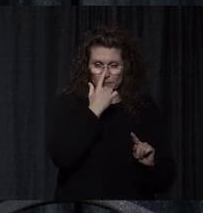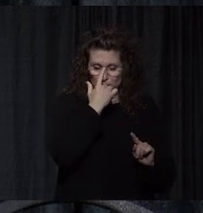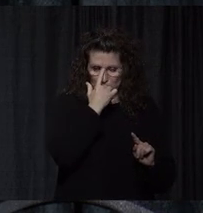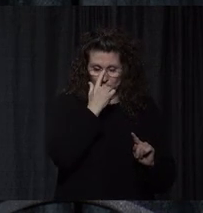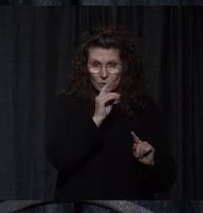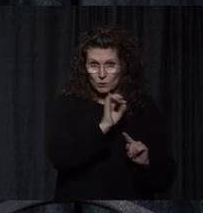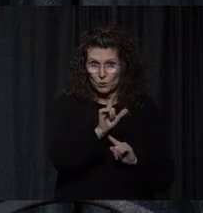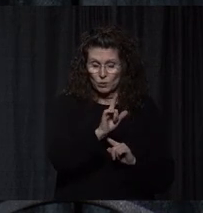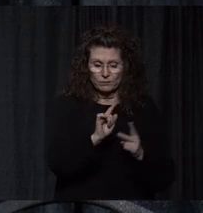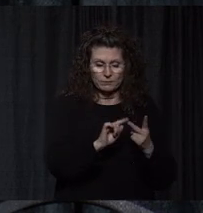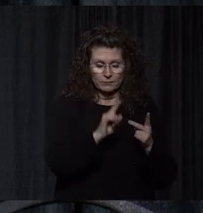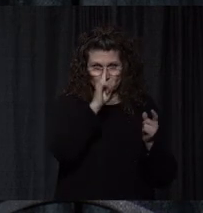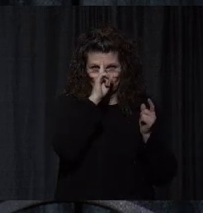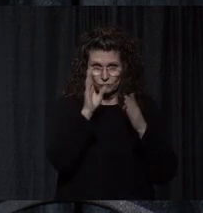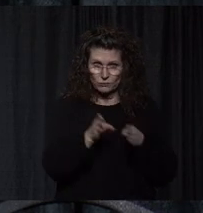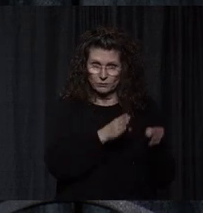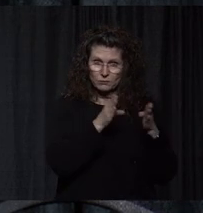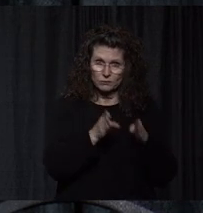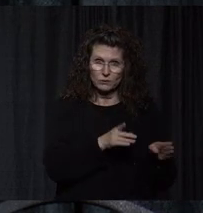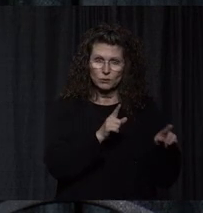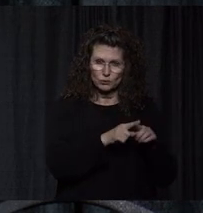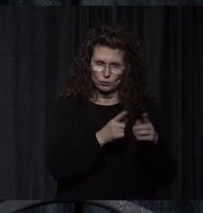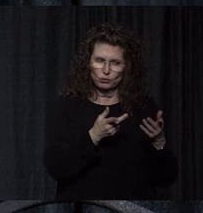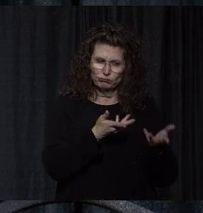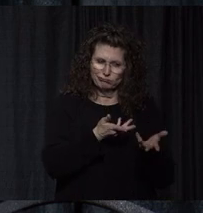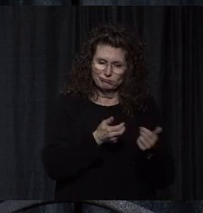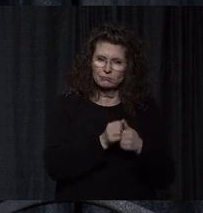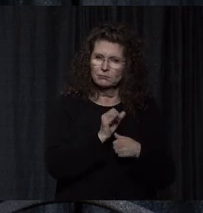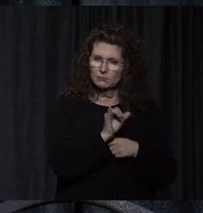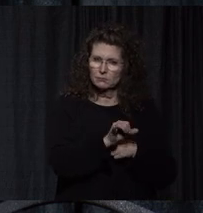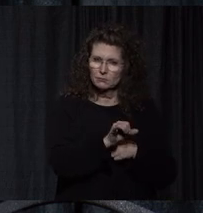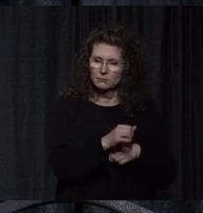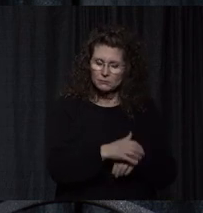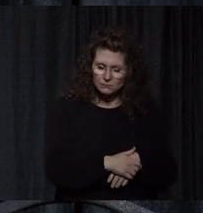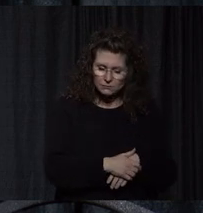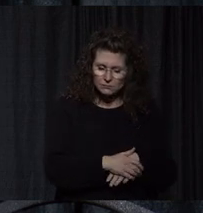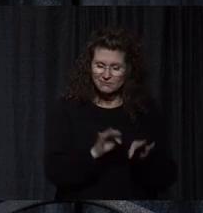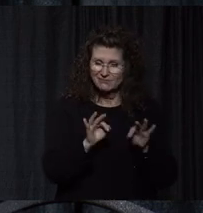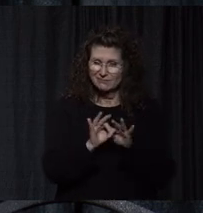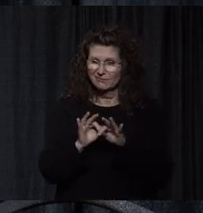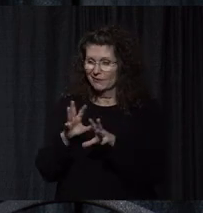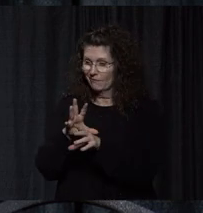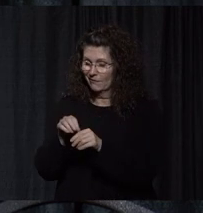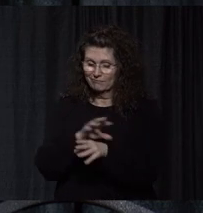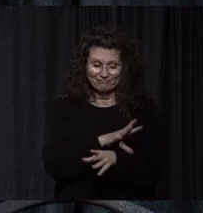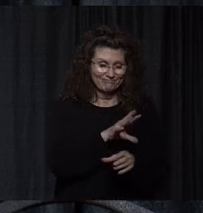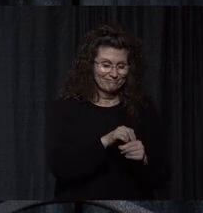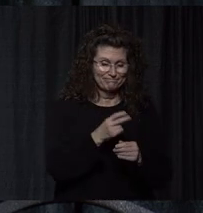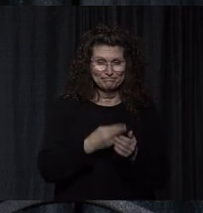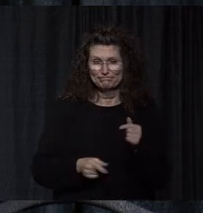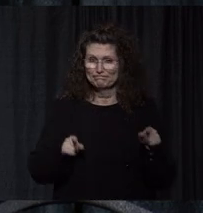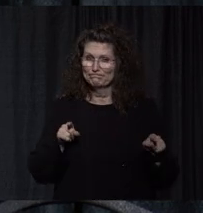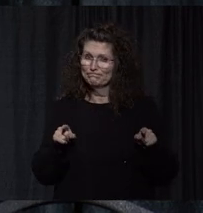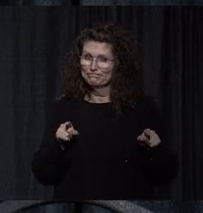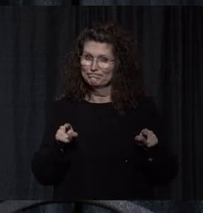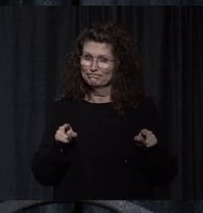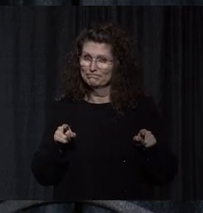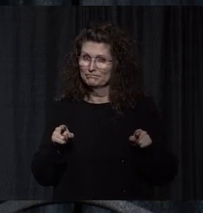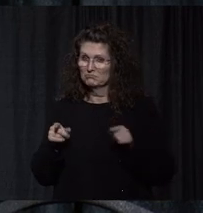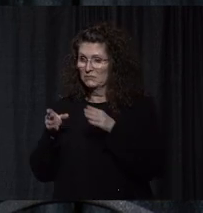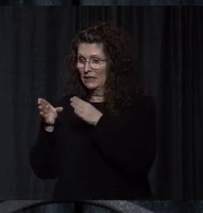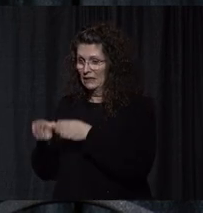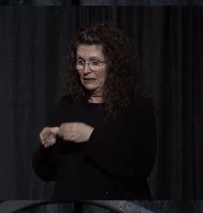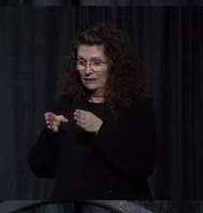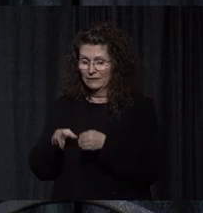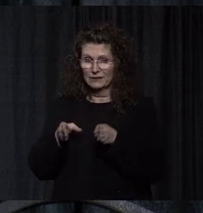and strategies to address that. And we have to work in both places. Because